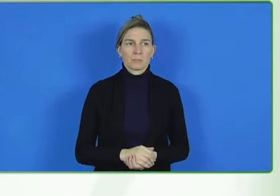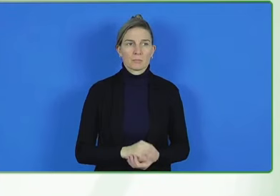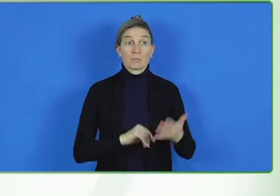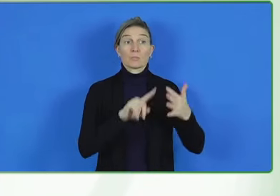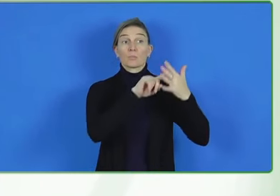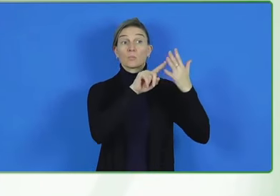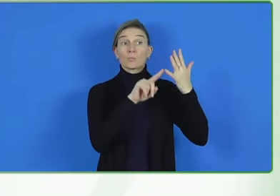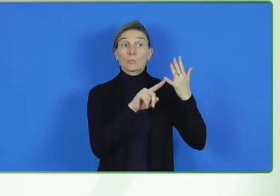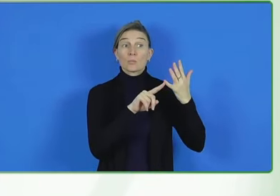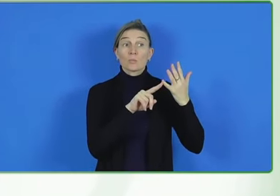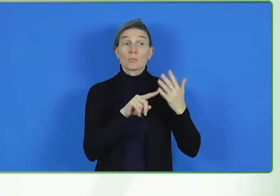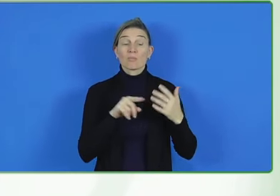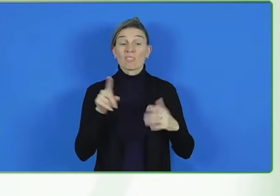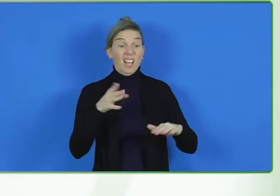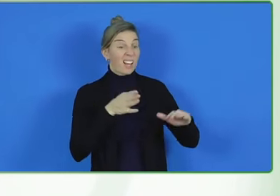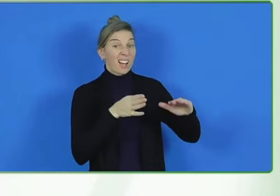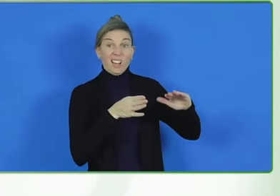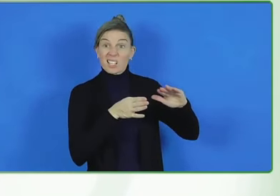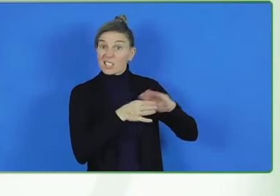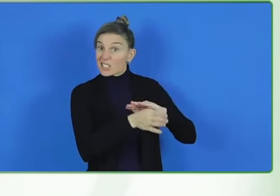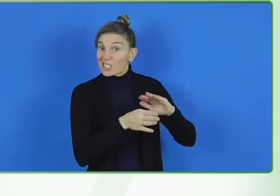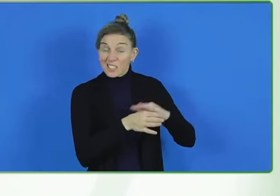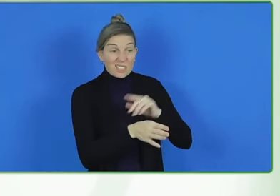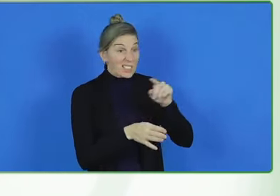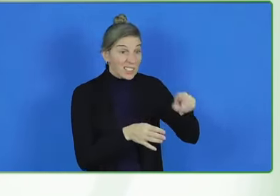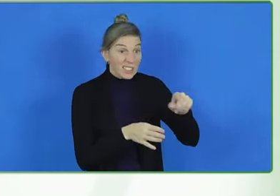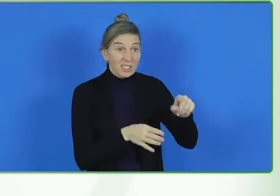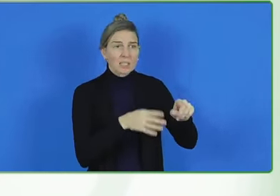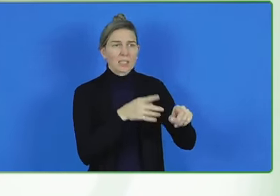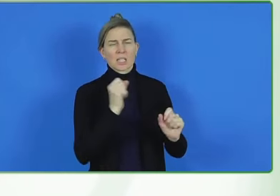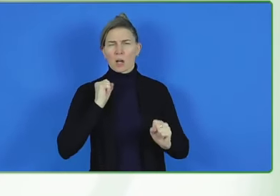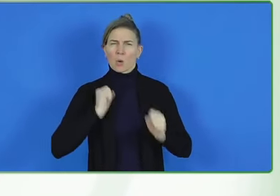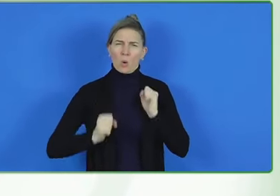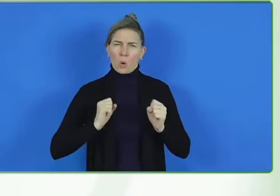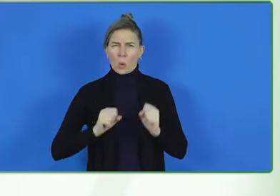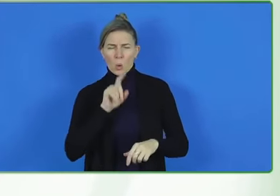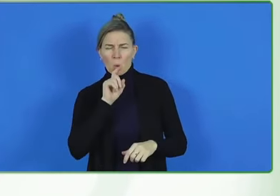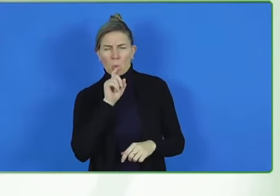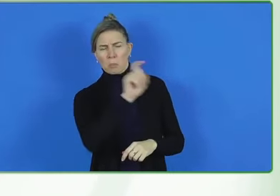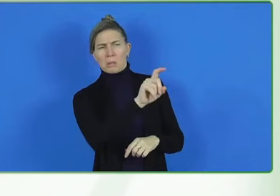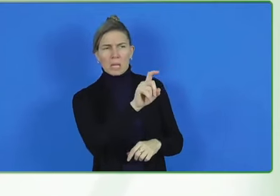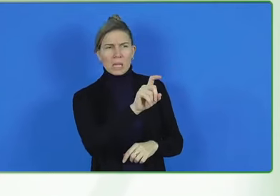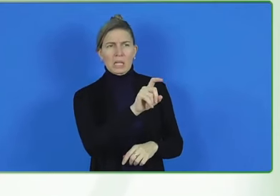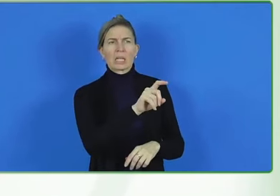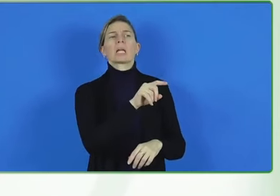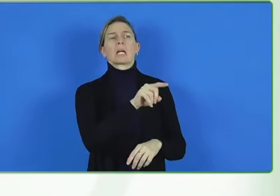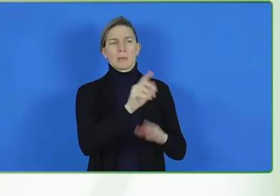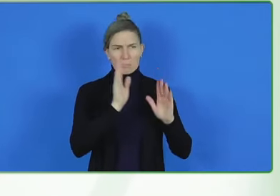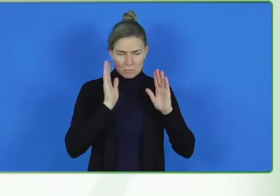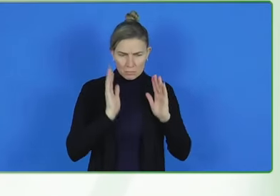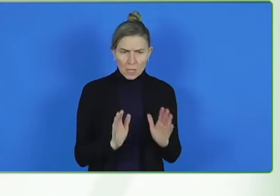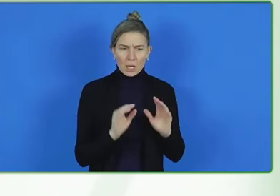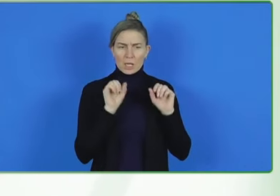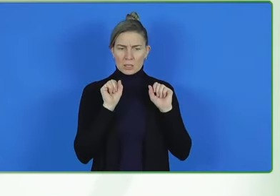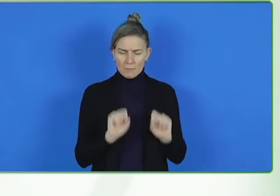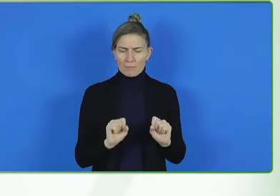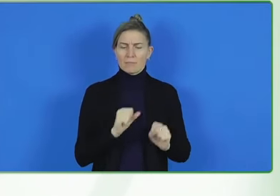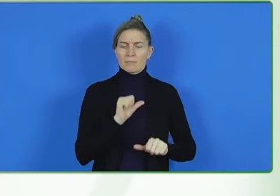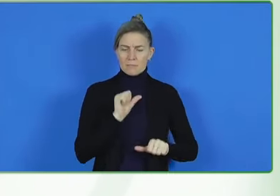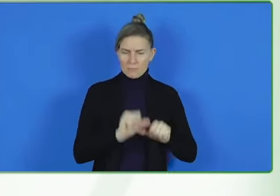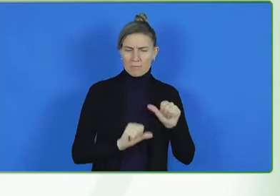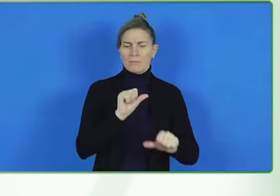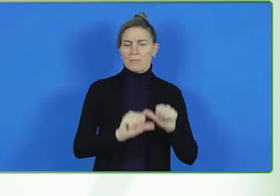inaccessibility, financial penalty is possible for the public entity which breaks the rules